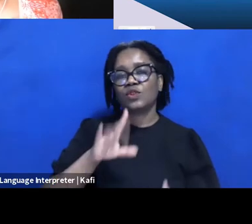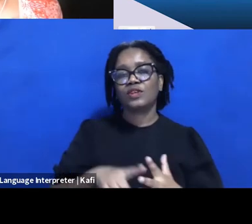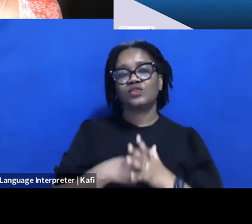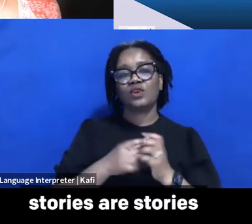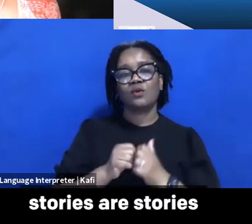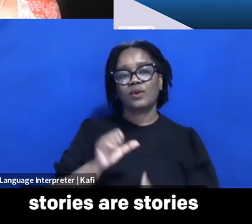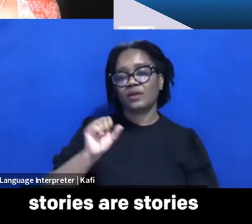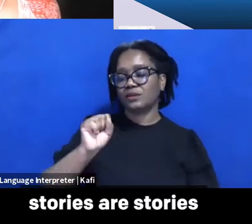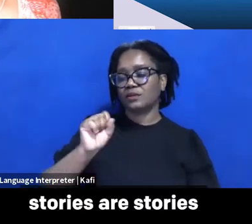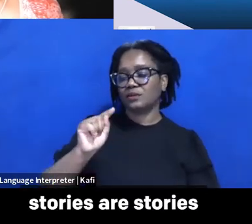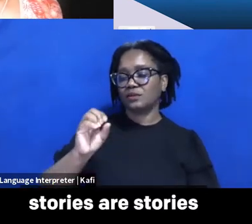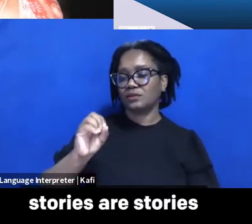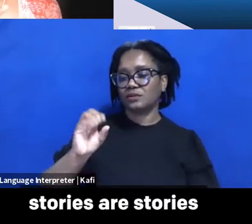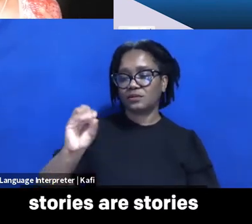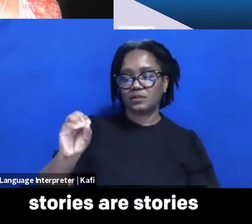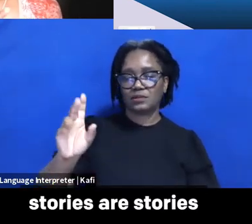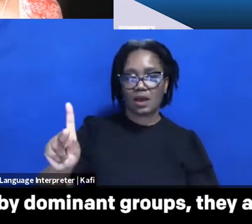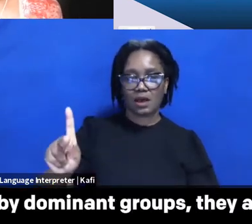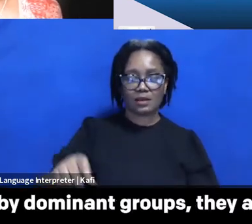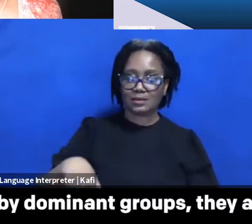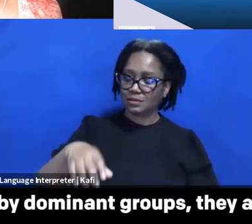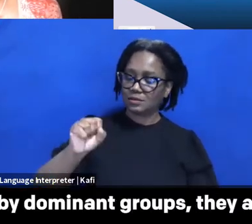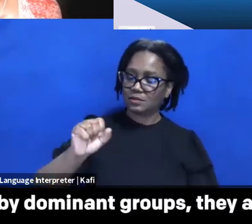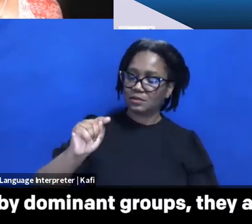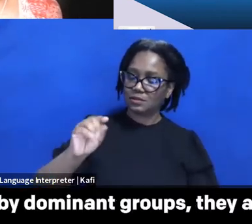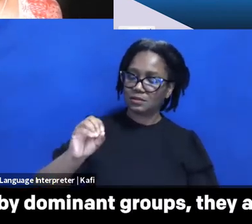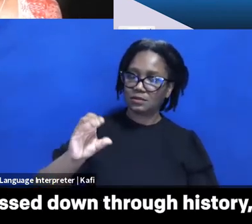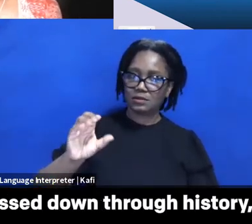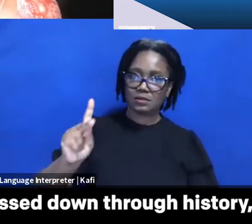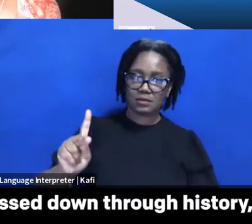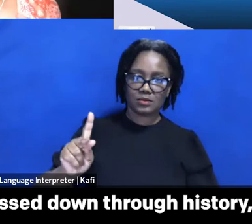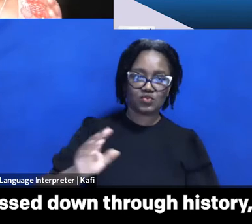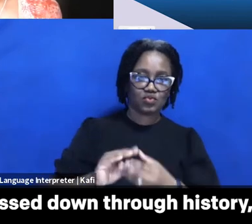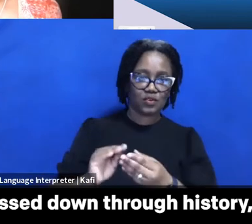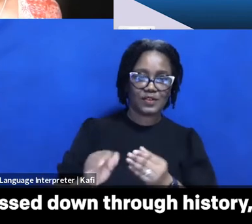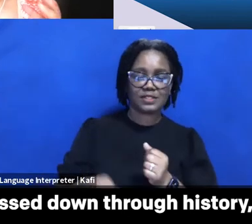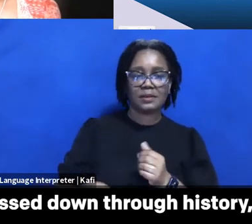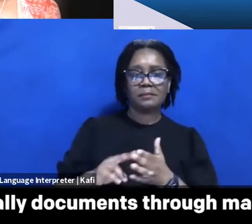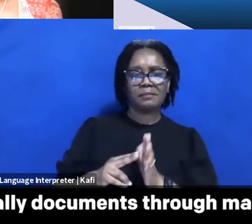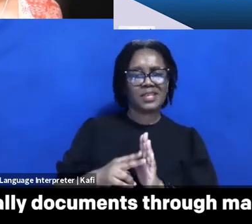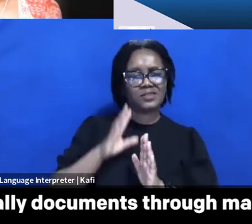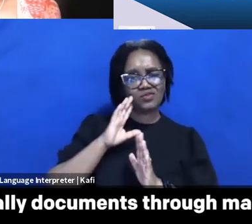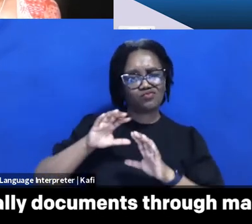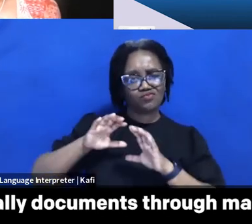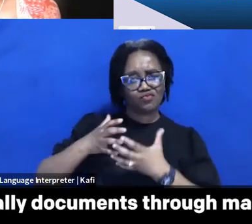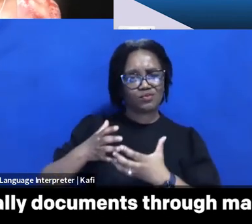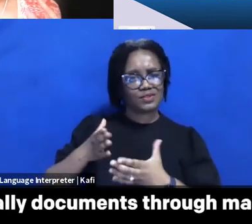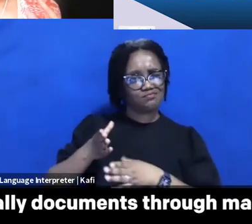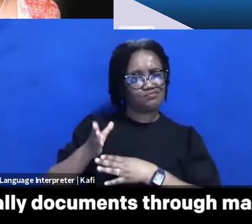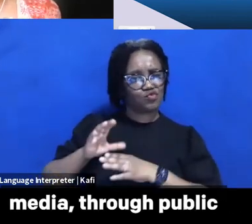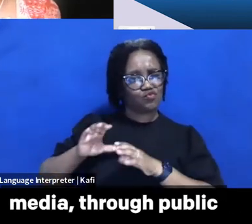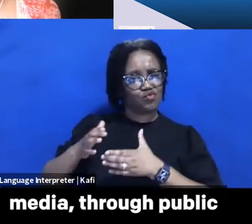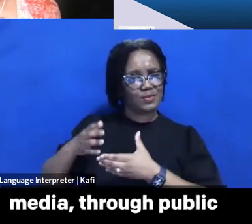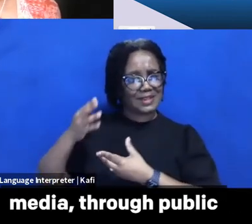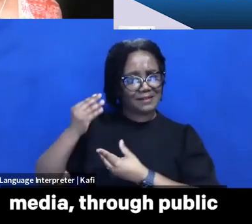Now, stock stories are stories told by dominant groups. They are passed down through history, literary documents, through